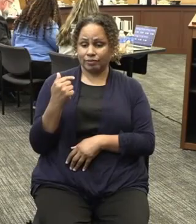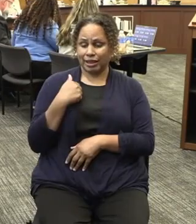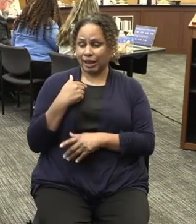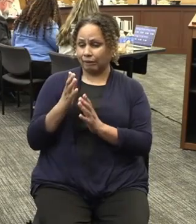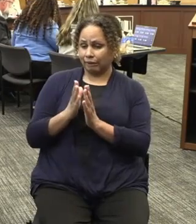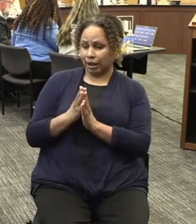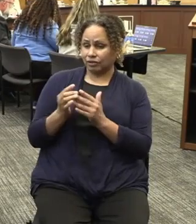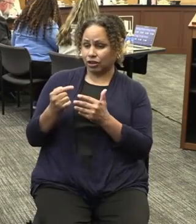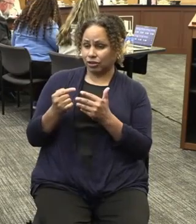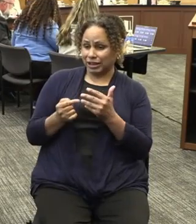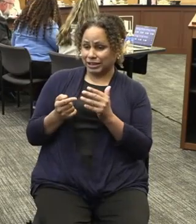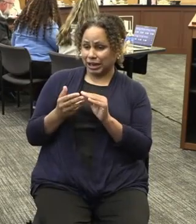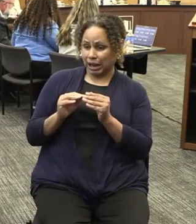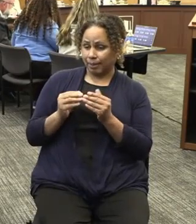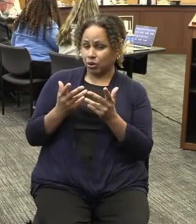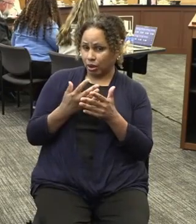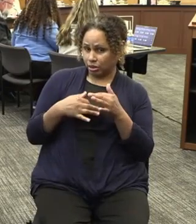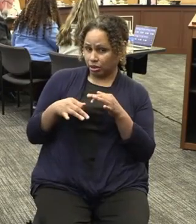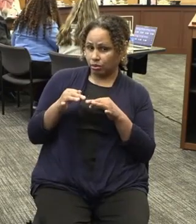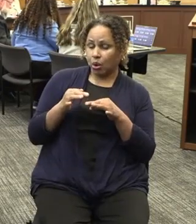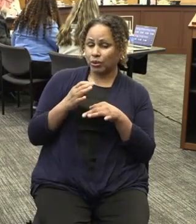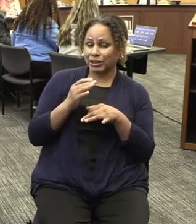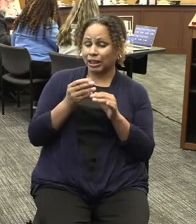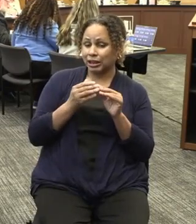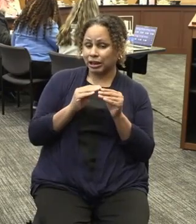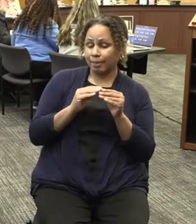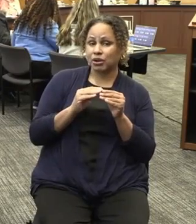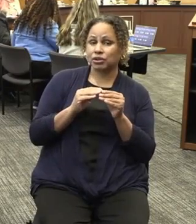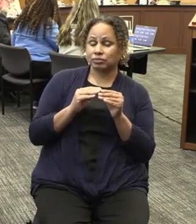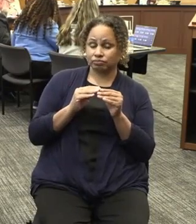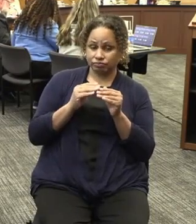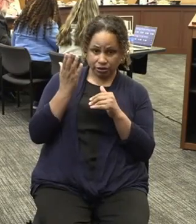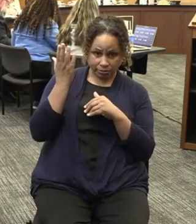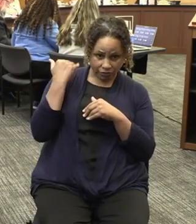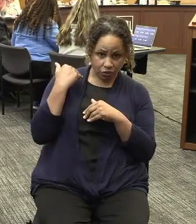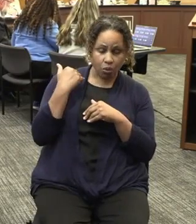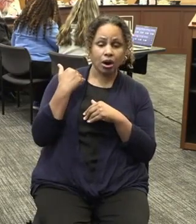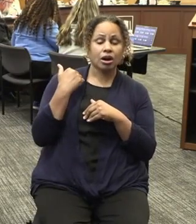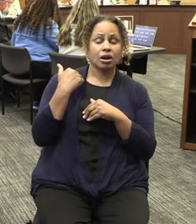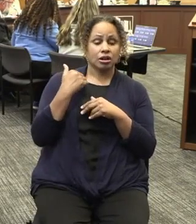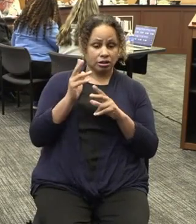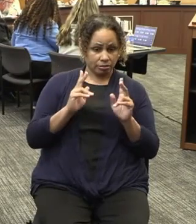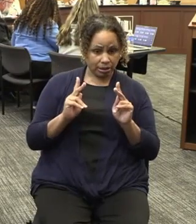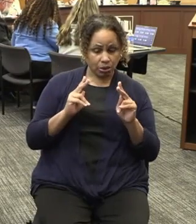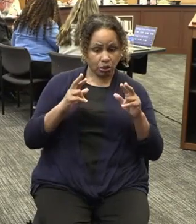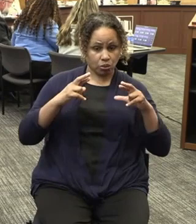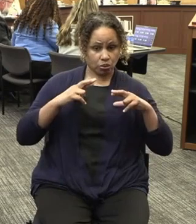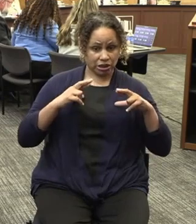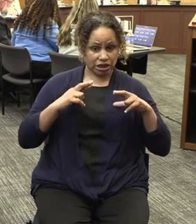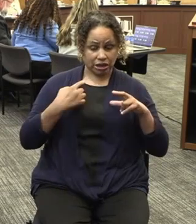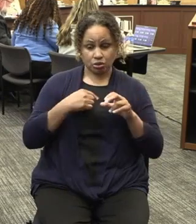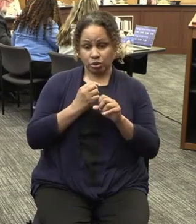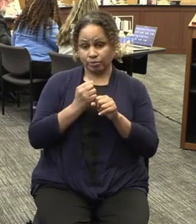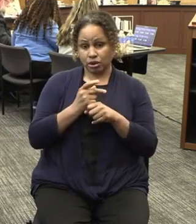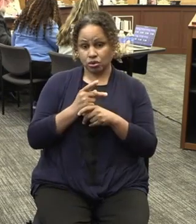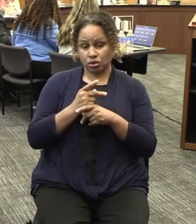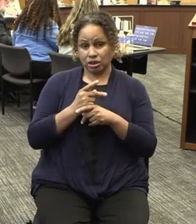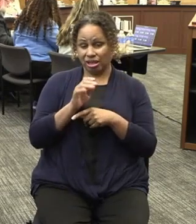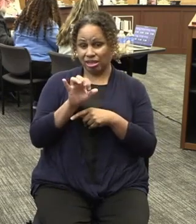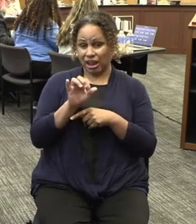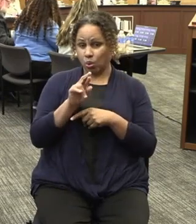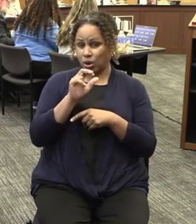were, the replacements, the numbers of what the old people were, the ones that were retiring. Did we produce that or not? Because that's why No,